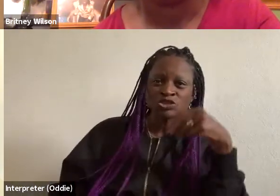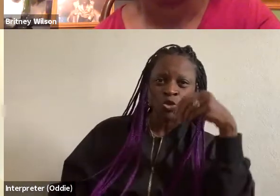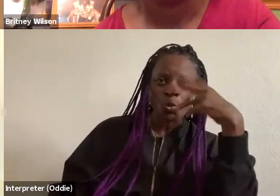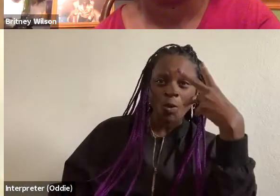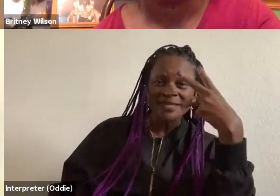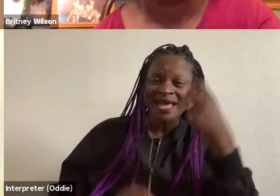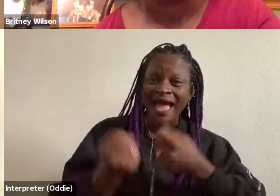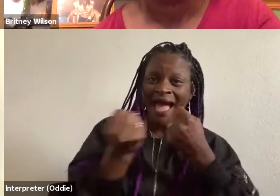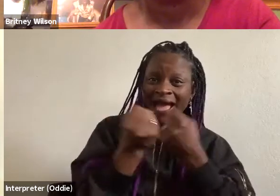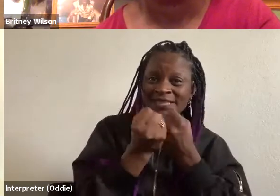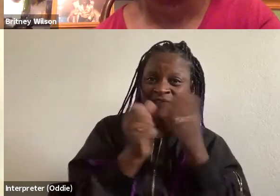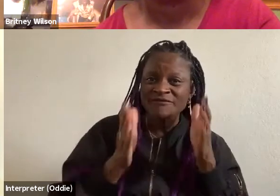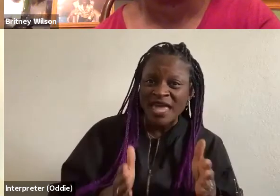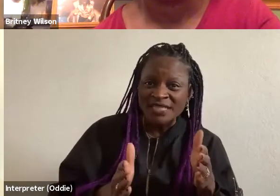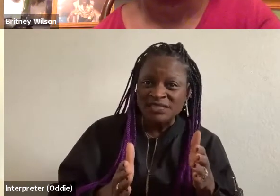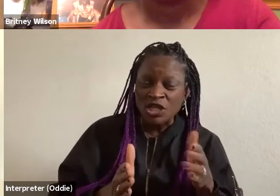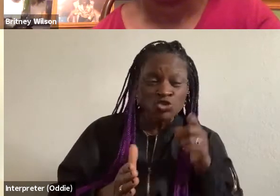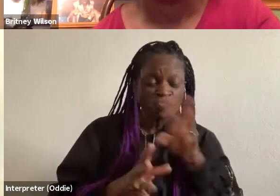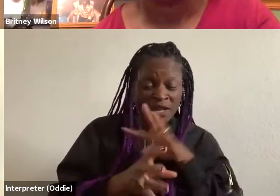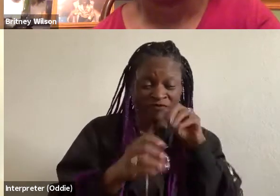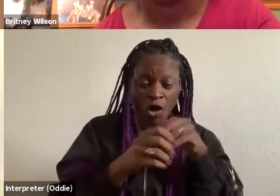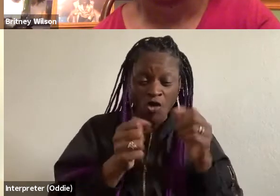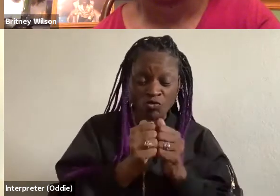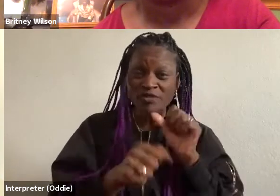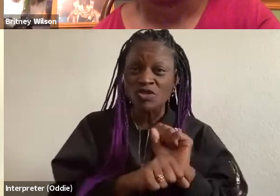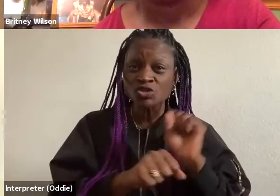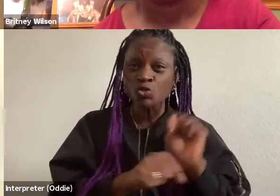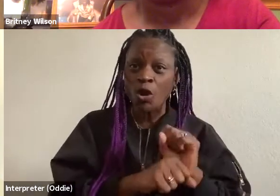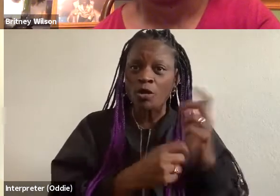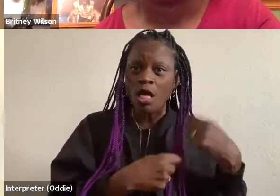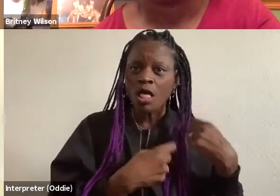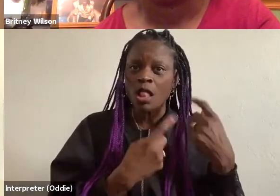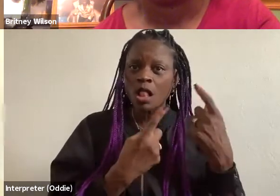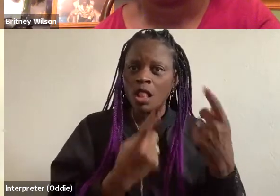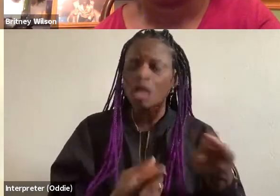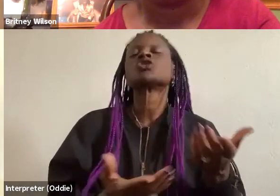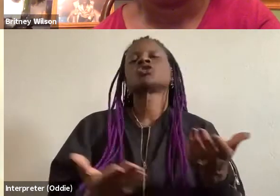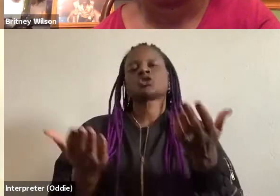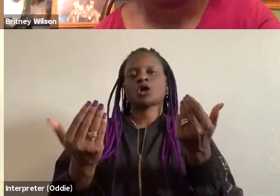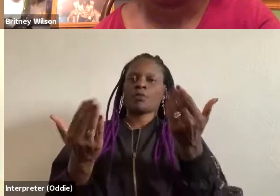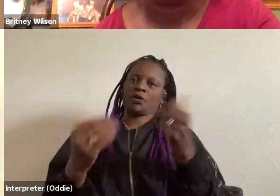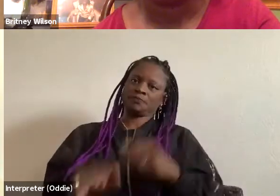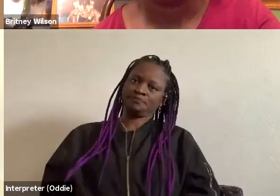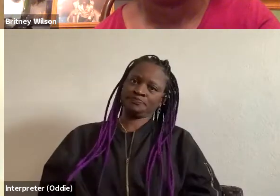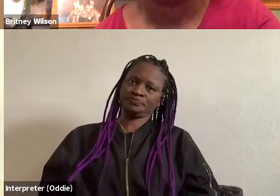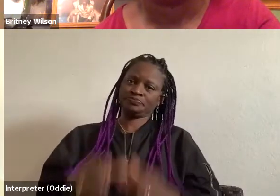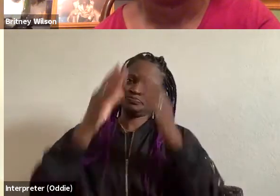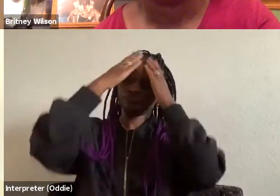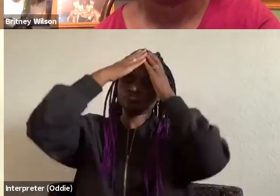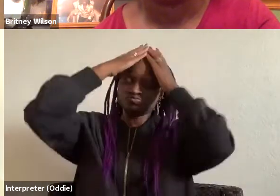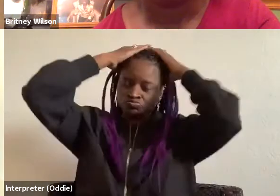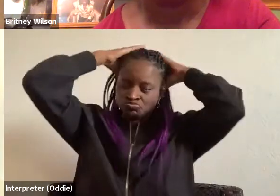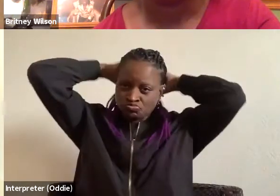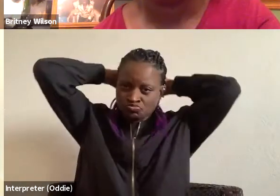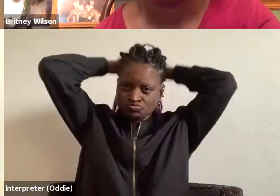been in this work for a very long time, you definitely don't get a pass. No one gets a pass, really. But you definitely don't get a pass if you have been here for